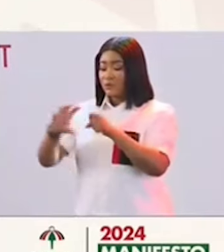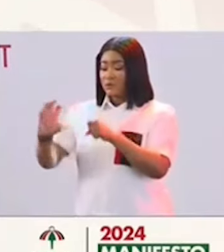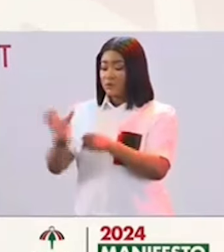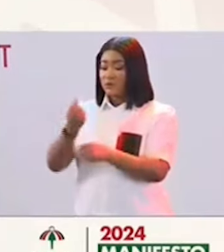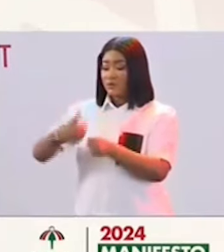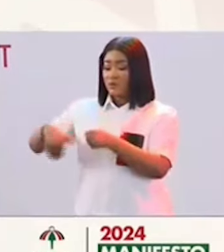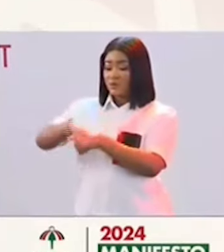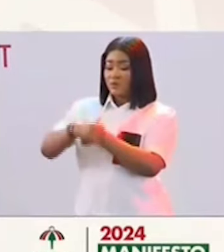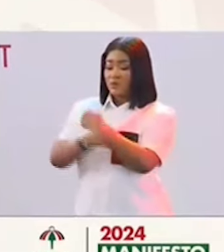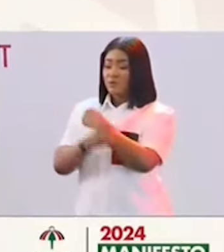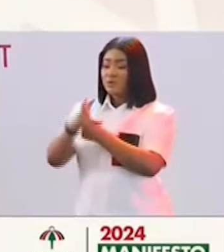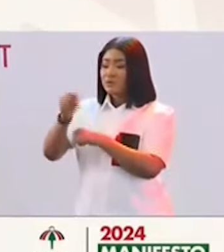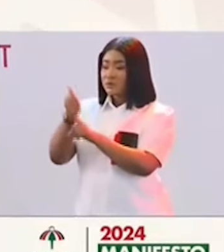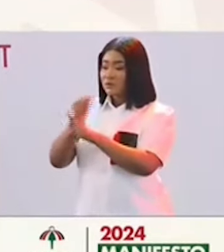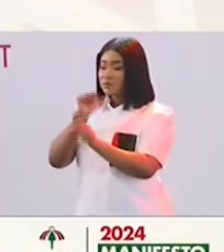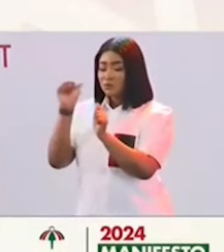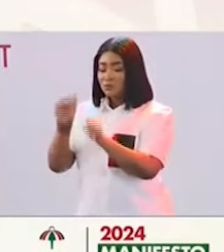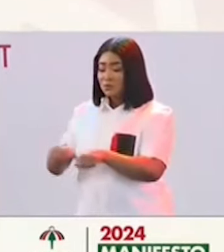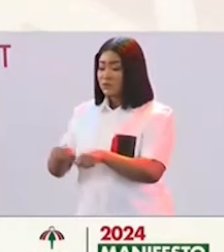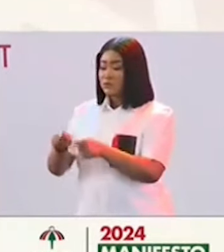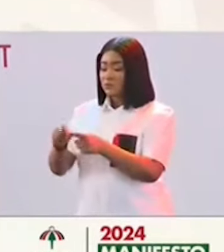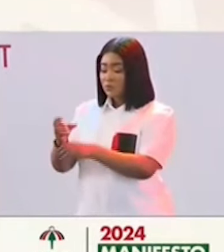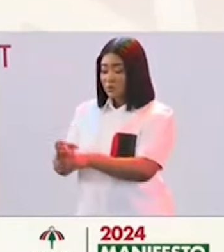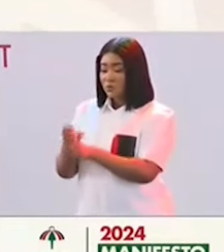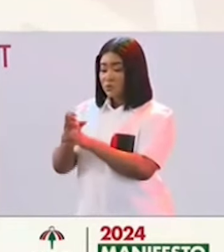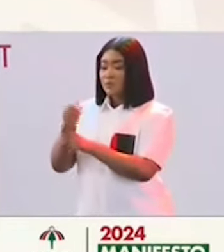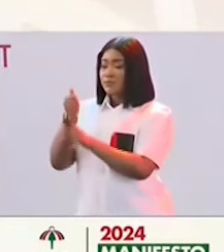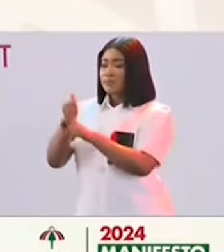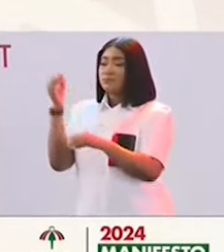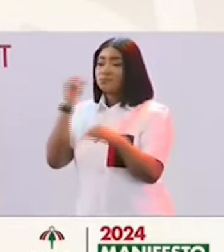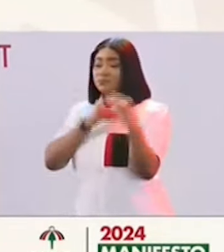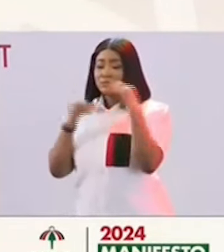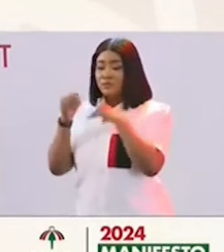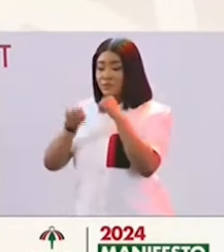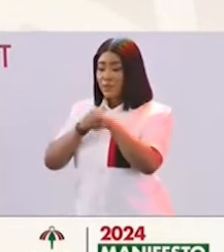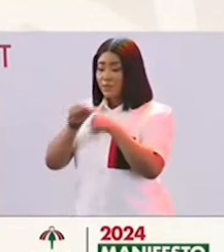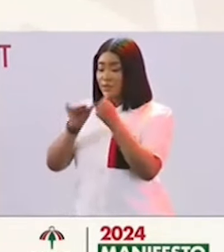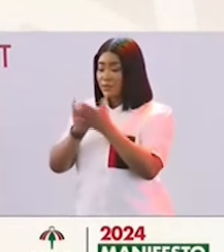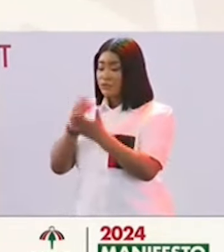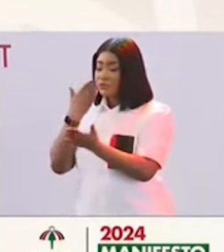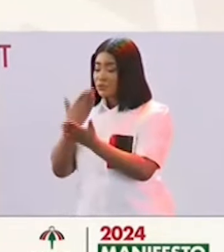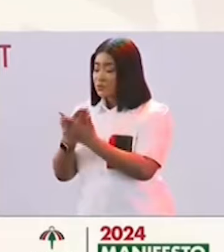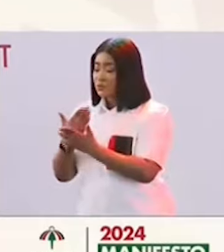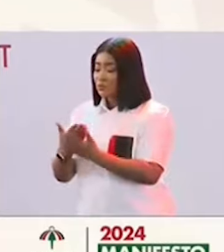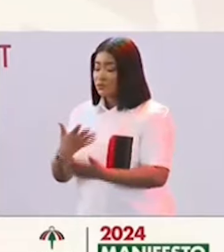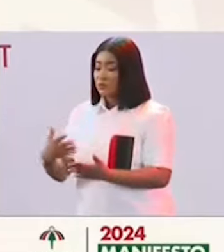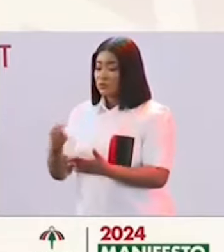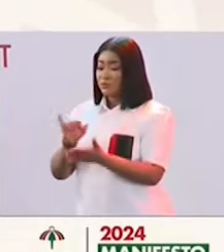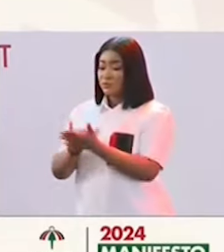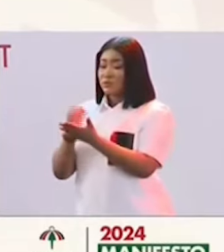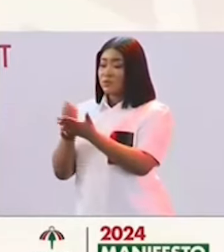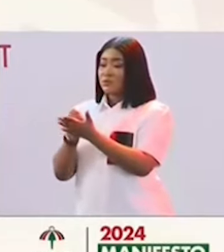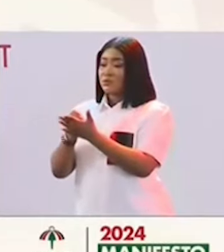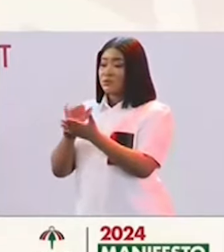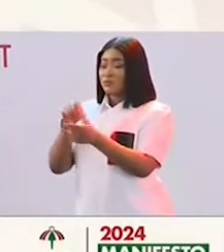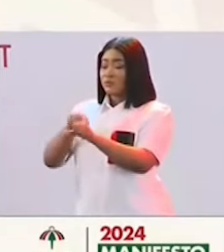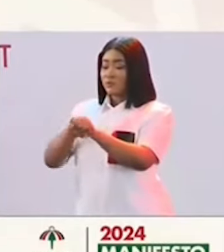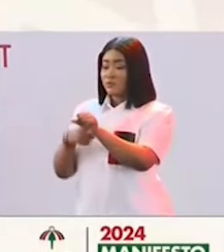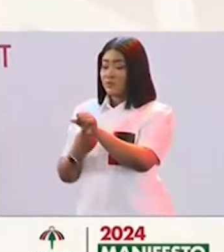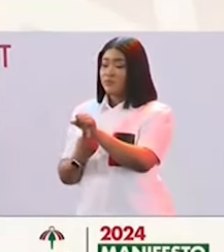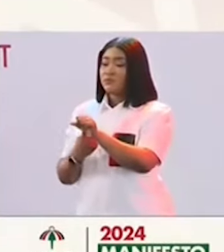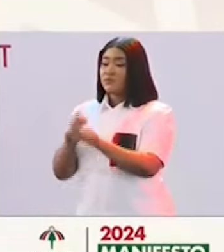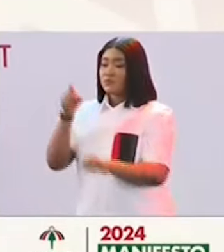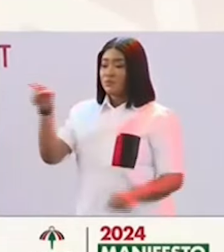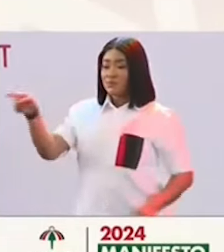cannot even acknowledge what you take over, you lie about the quality of the economy that you had made, right from the word go,